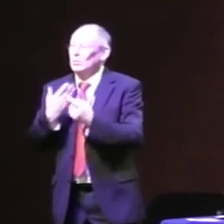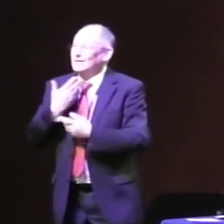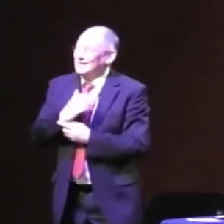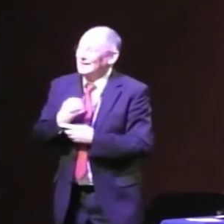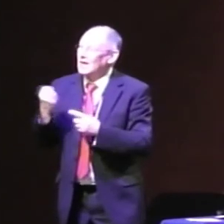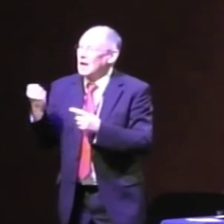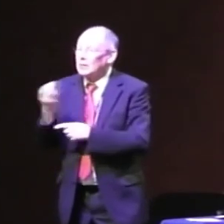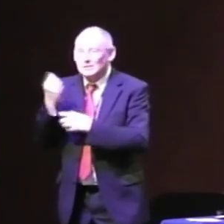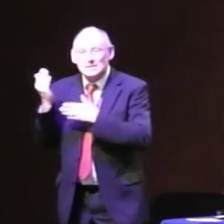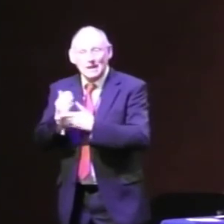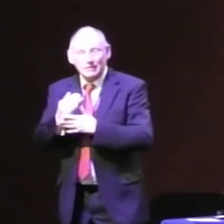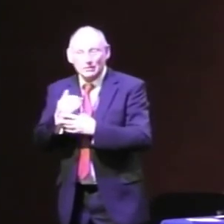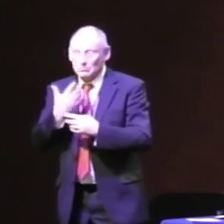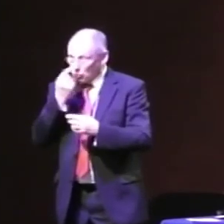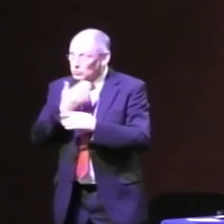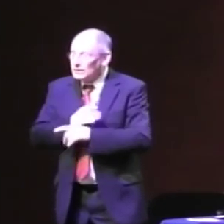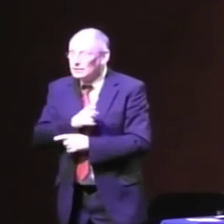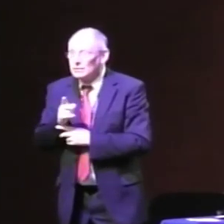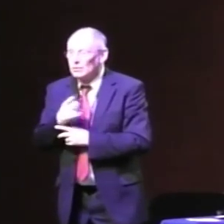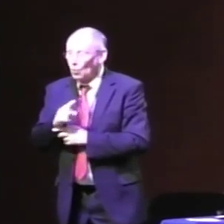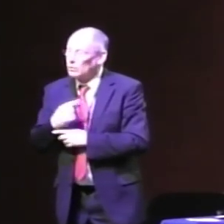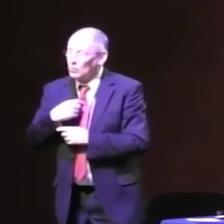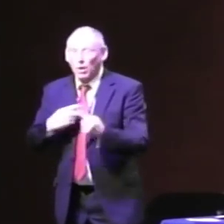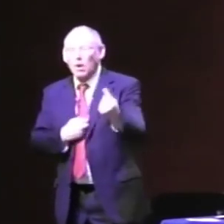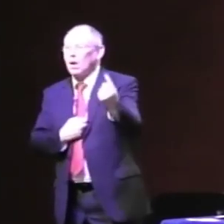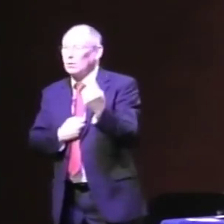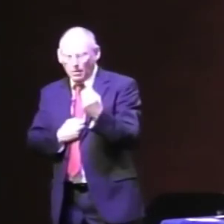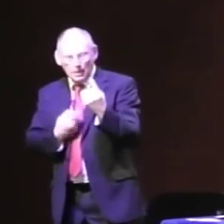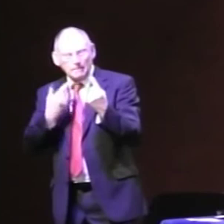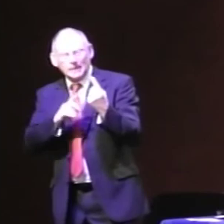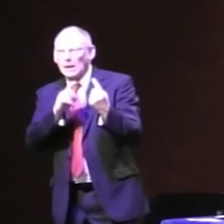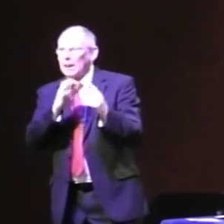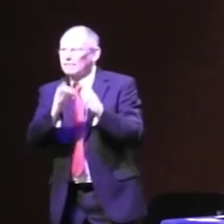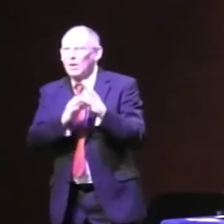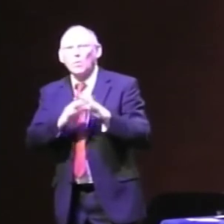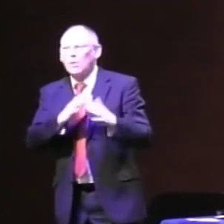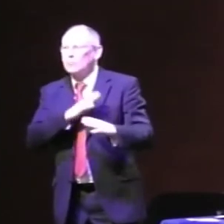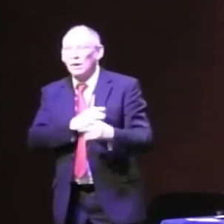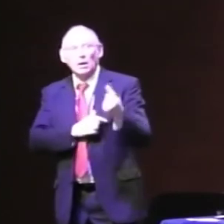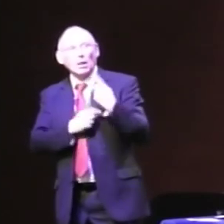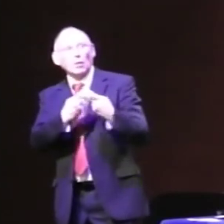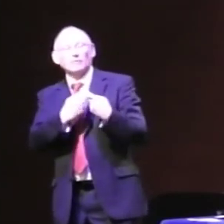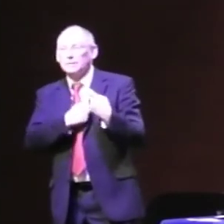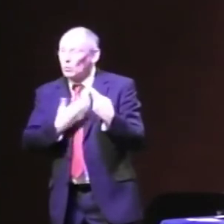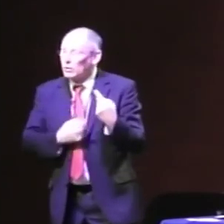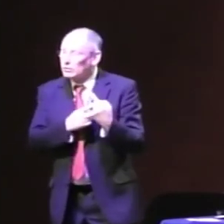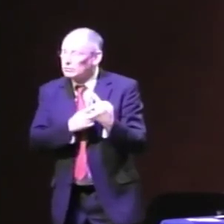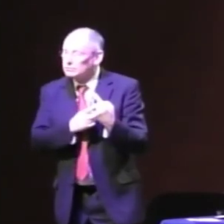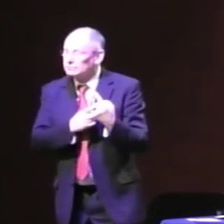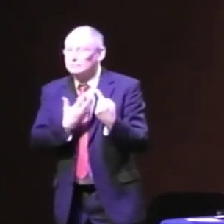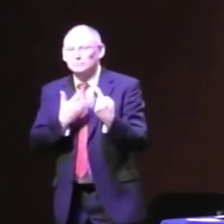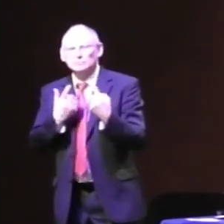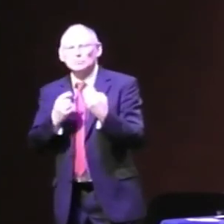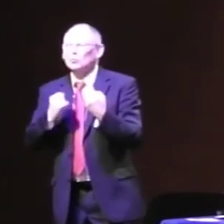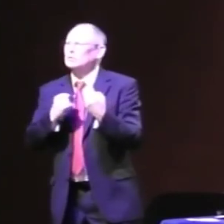ambulance service, and do you want a paramedic who has just done 11-hour shifts without a break attending you? The Scottish